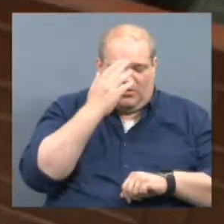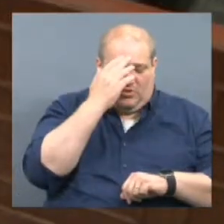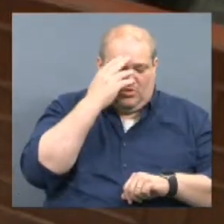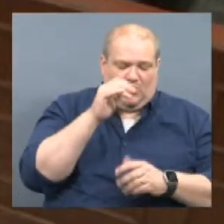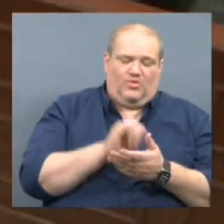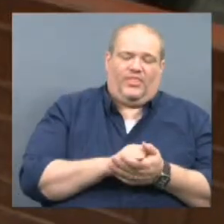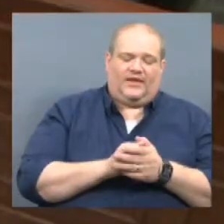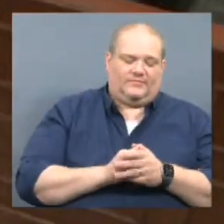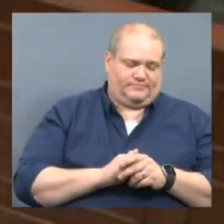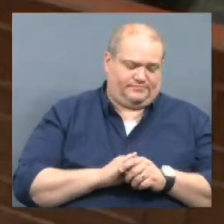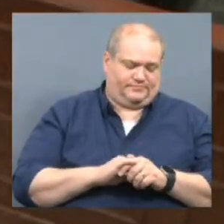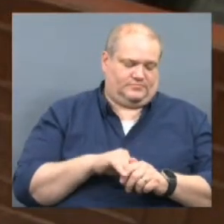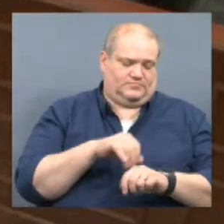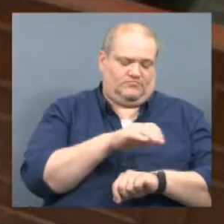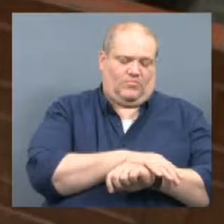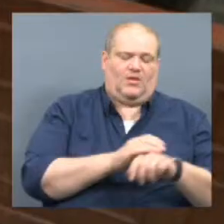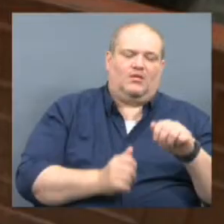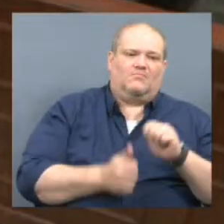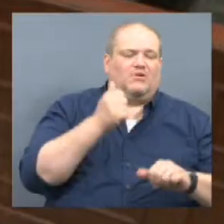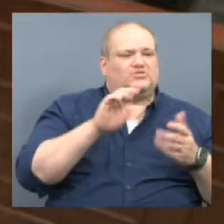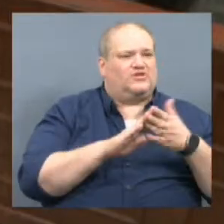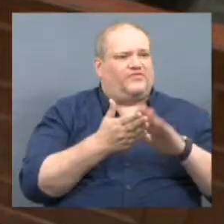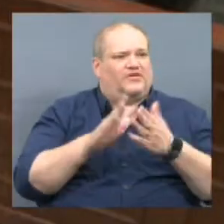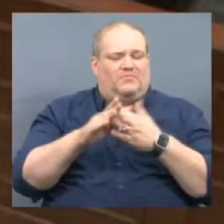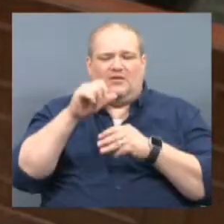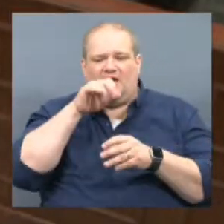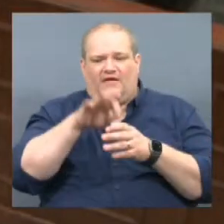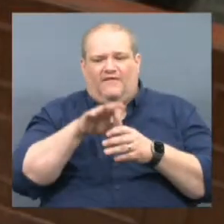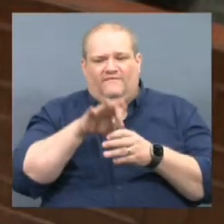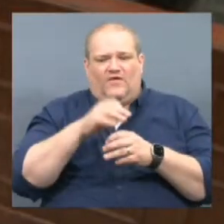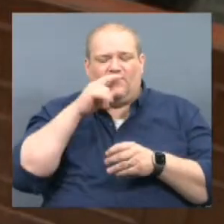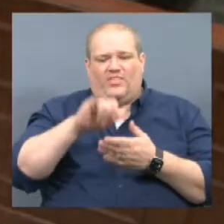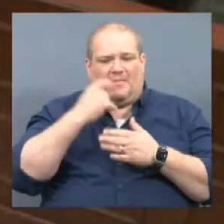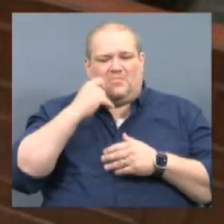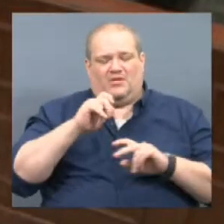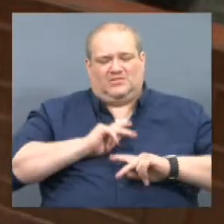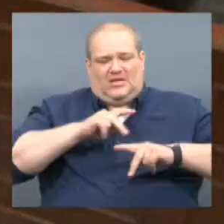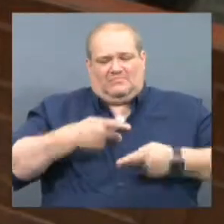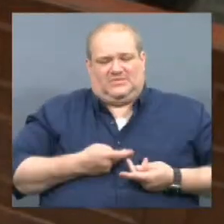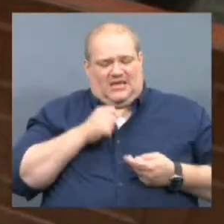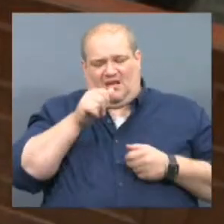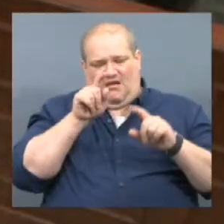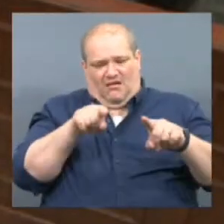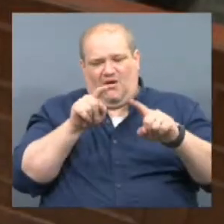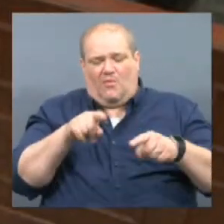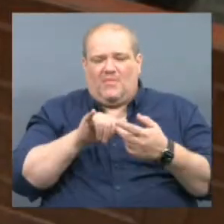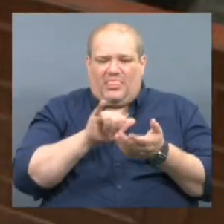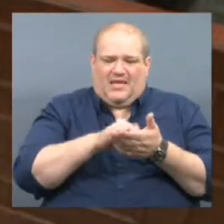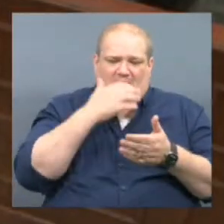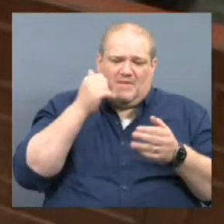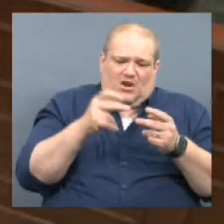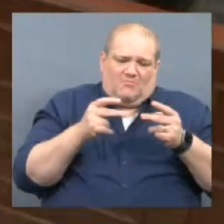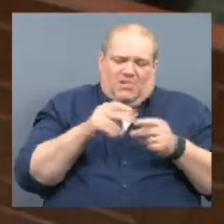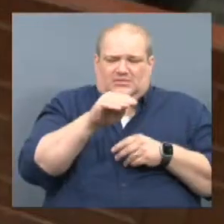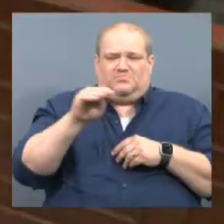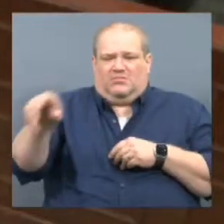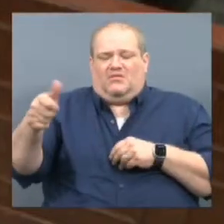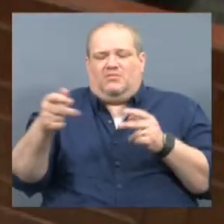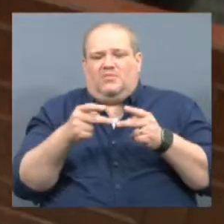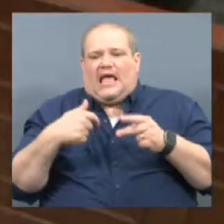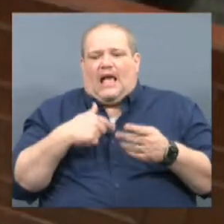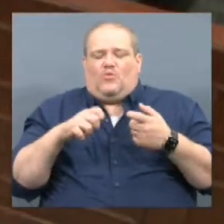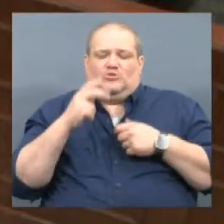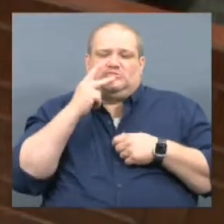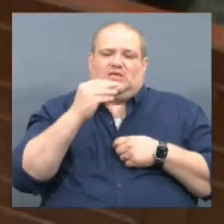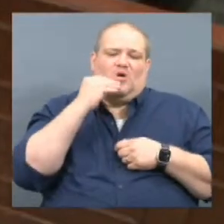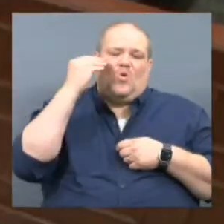You know, most of the community probably wouldn't go because they upset, you know. But it's a better place for that. I want to see homes